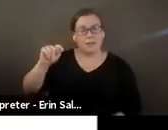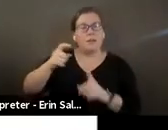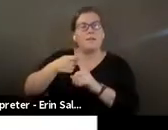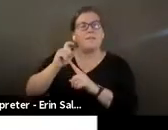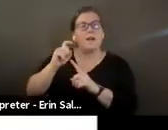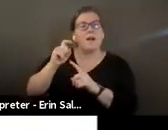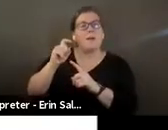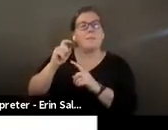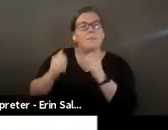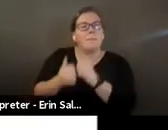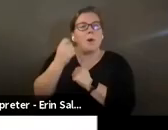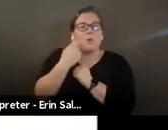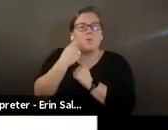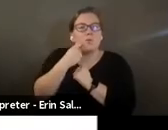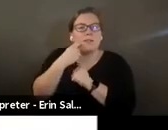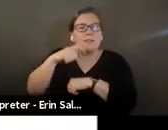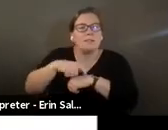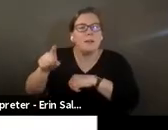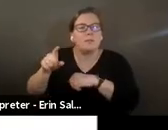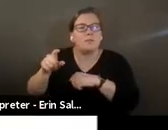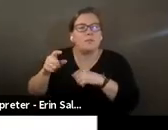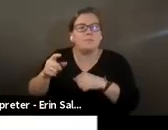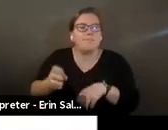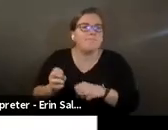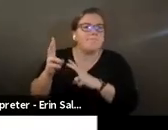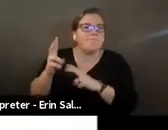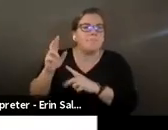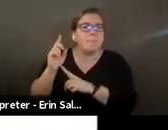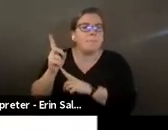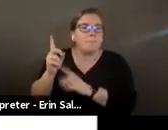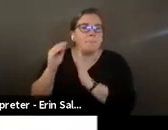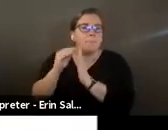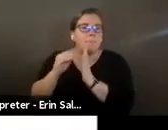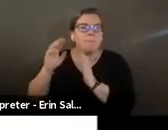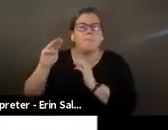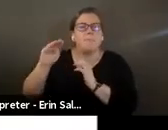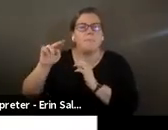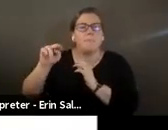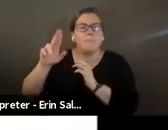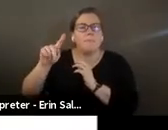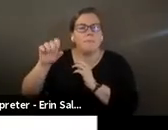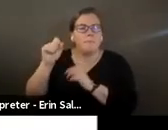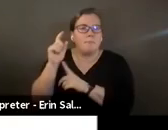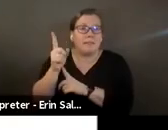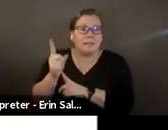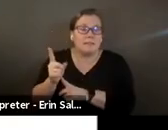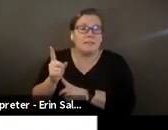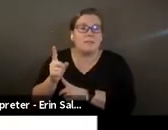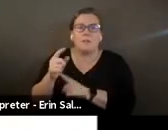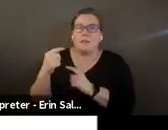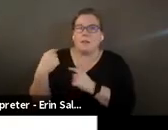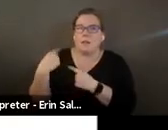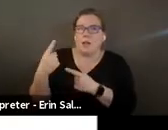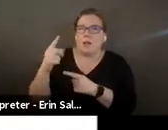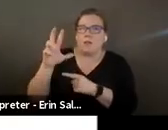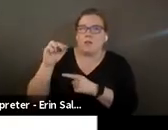last time they put minutes on the phone. That must be within the last 30 days. As you can